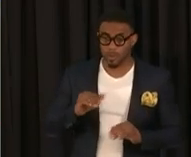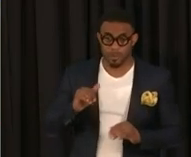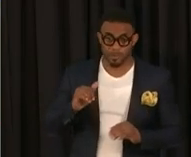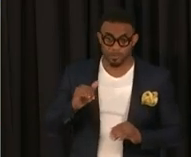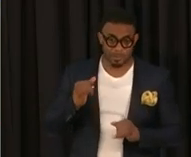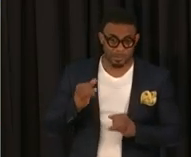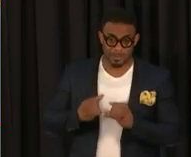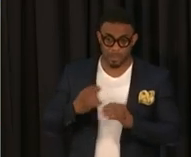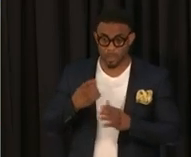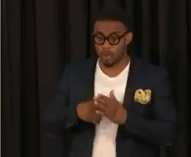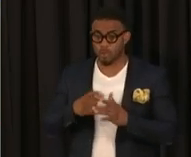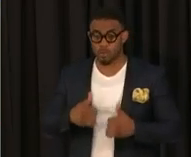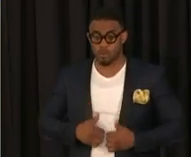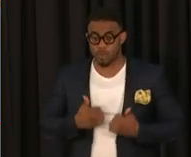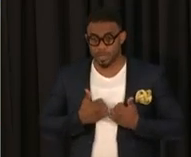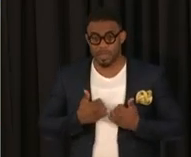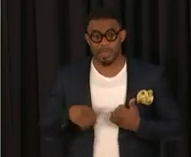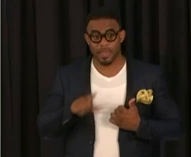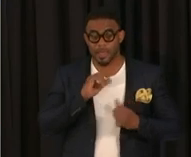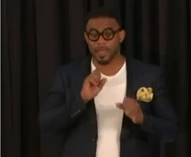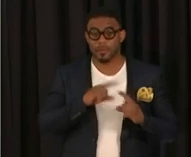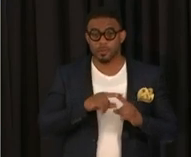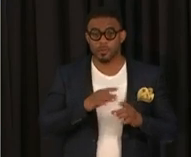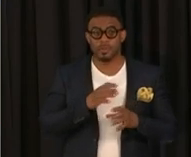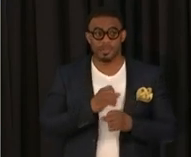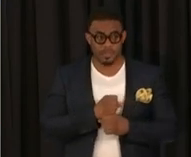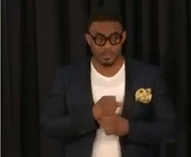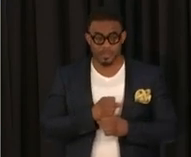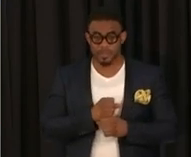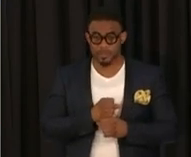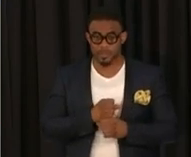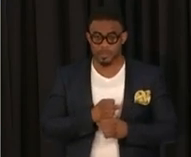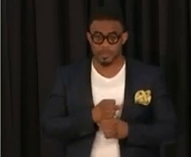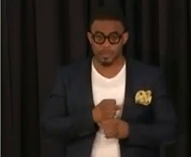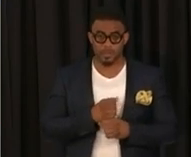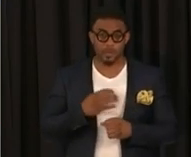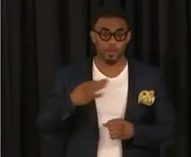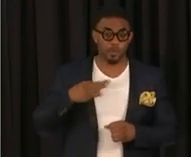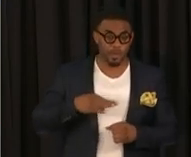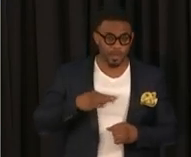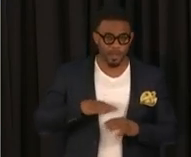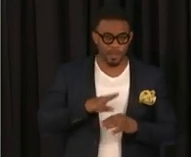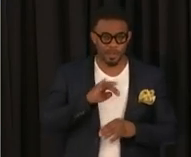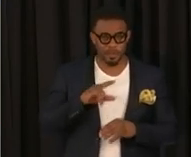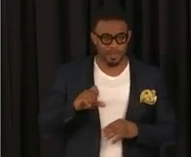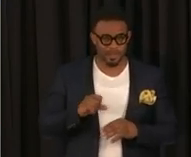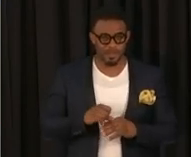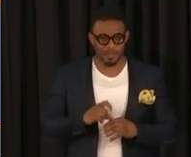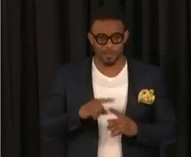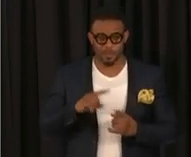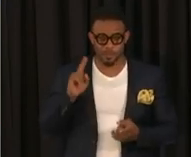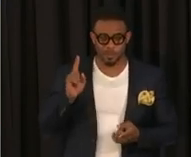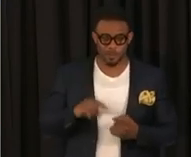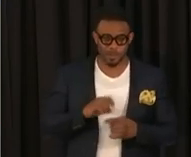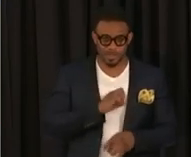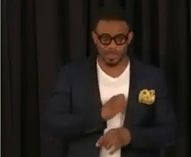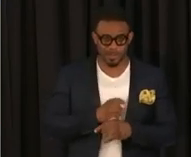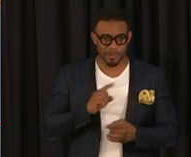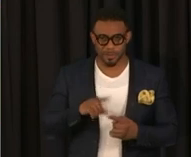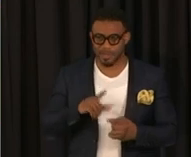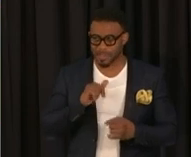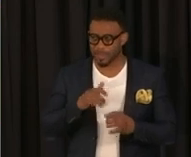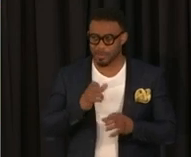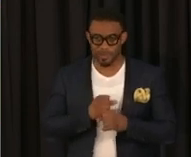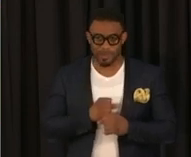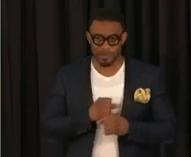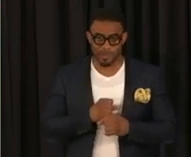no back end cost to the residents, and they are able to receive the credits on their bills to reduce their energy bills.